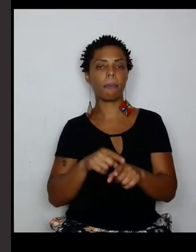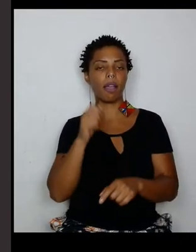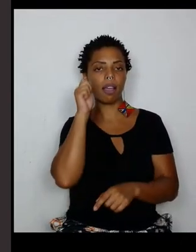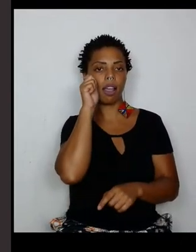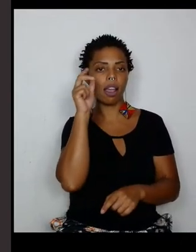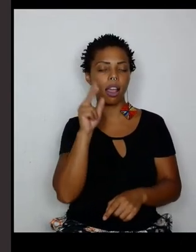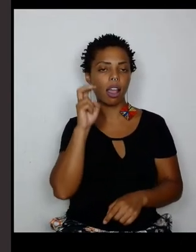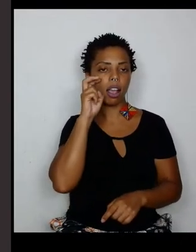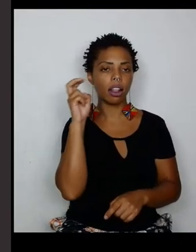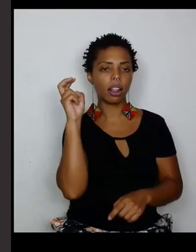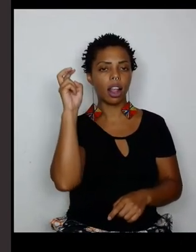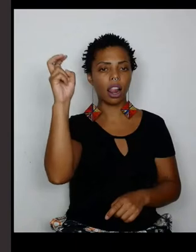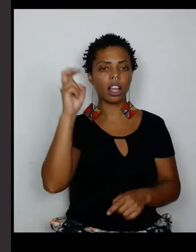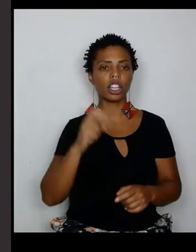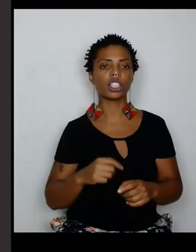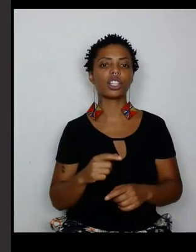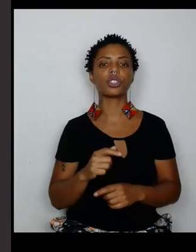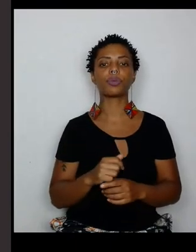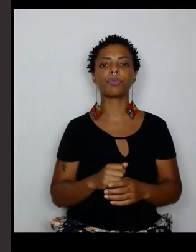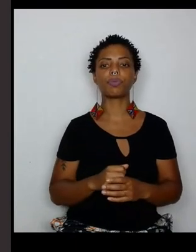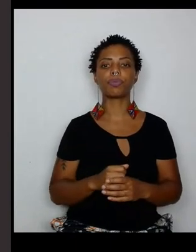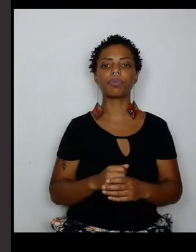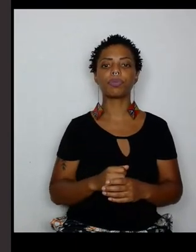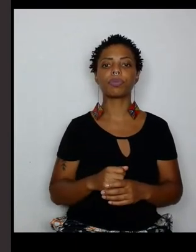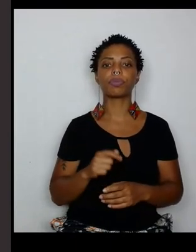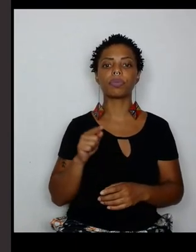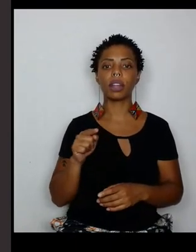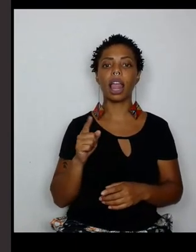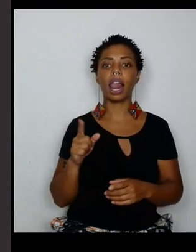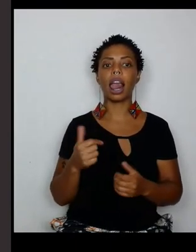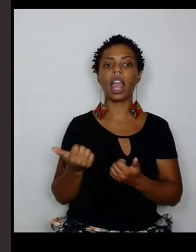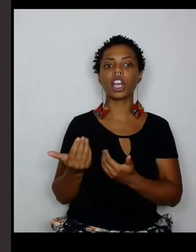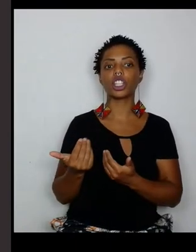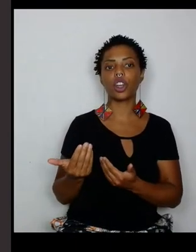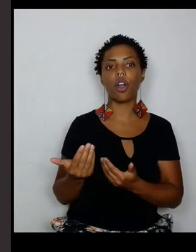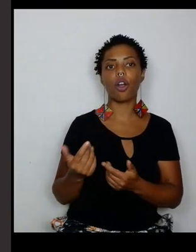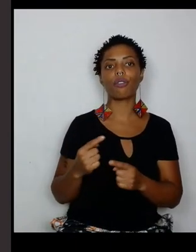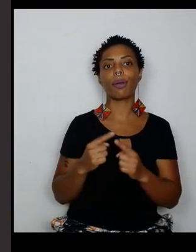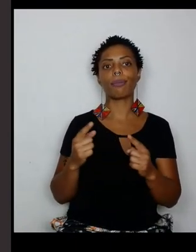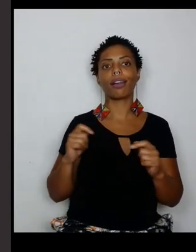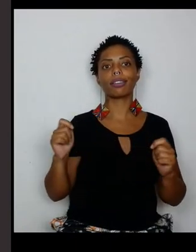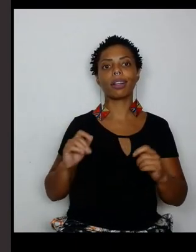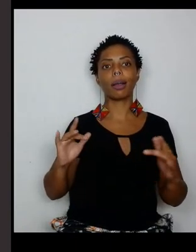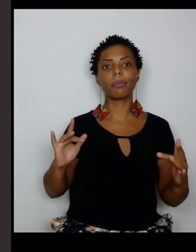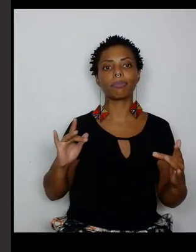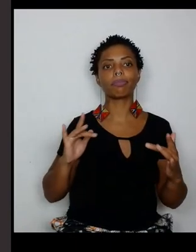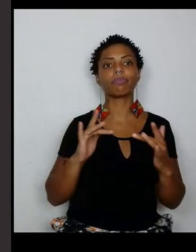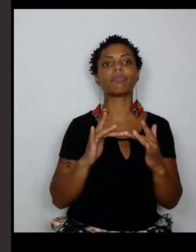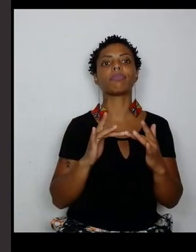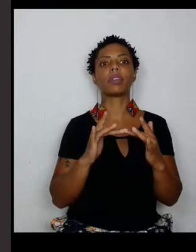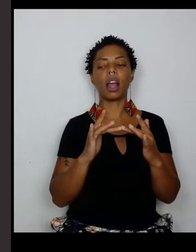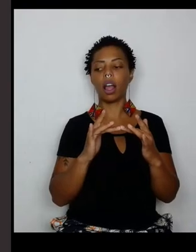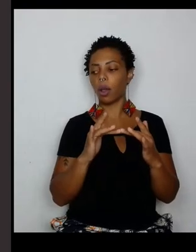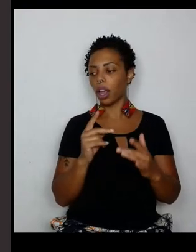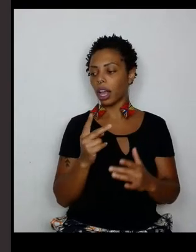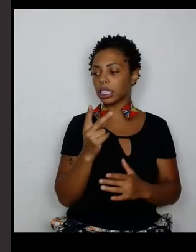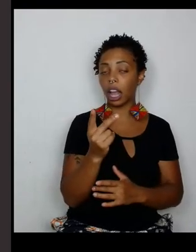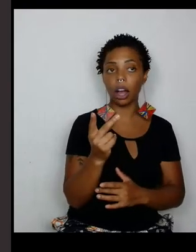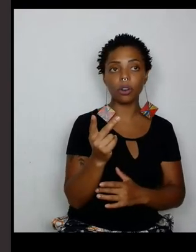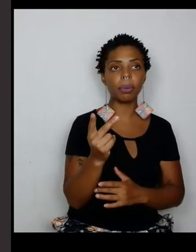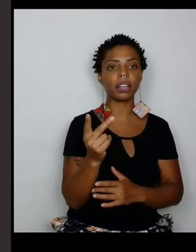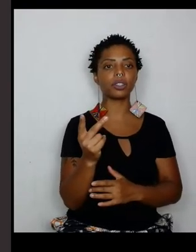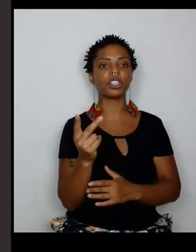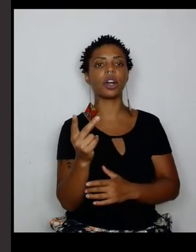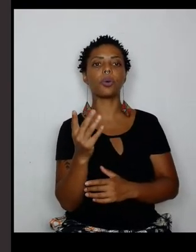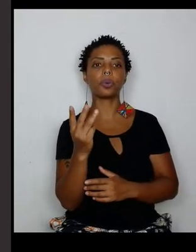meet in a minute was a generation younger a bridge figure between so-called second and third wave feminism and i just published an annihilating essay about